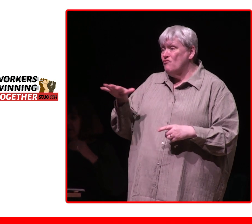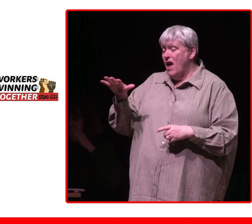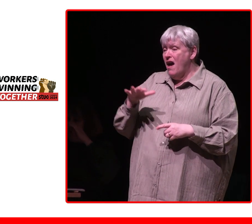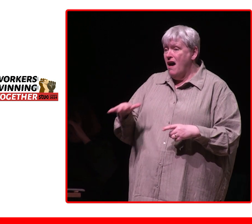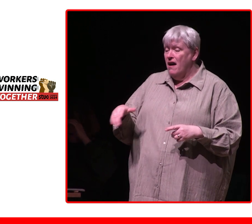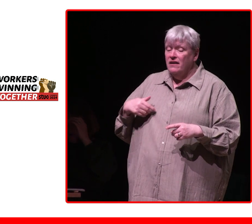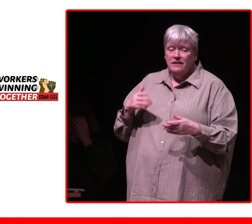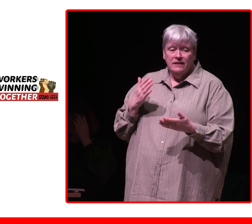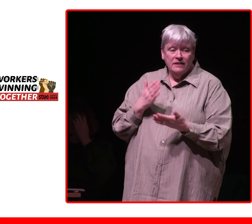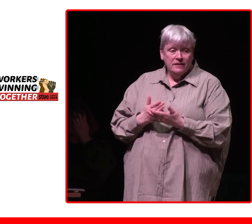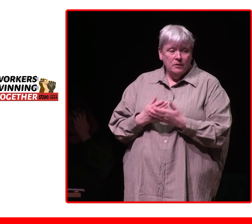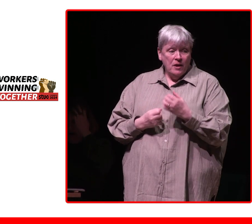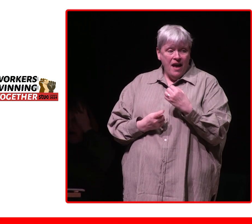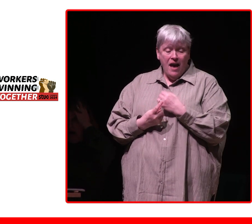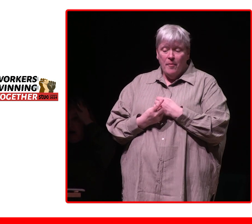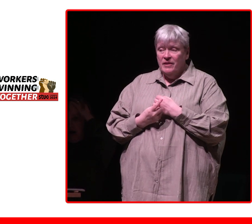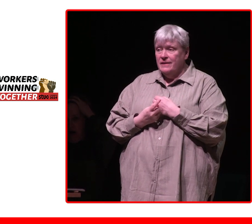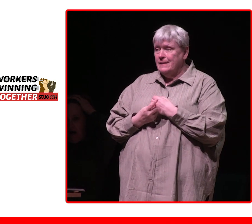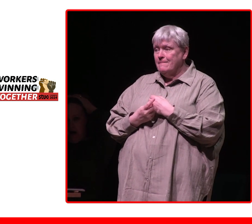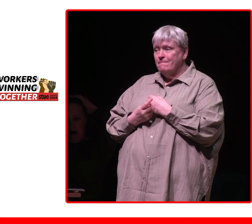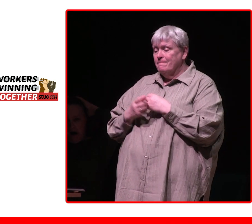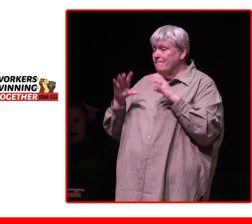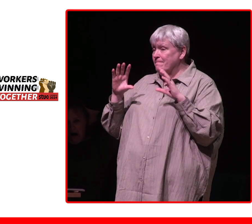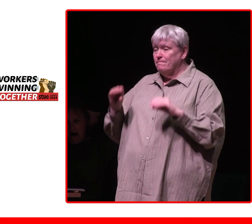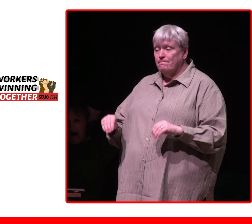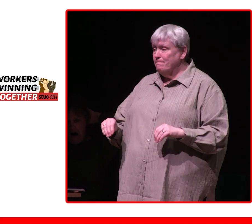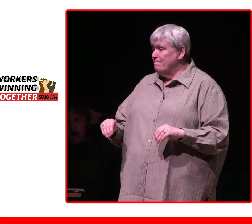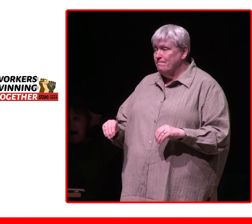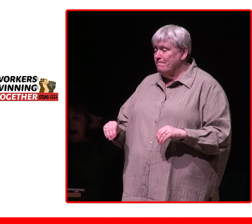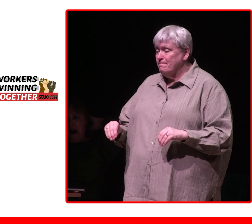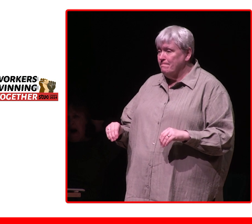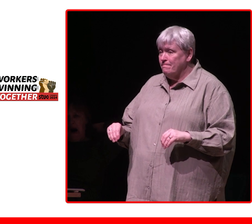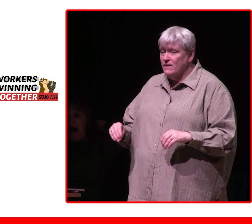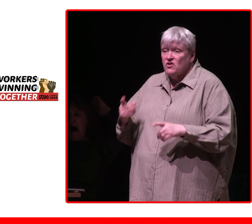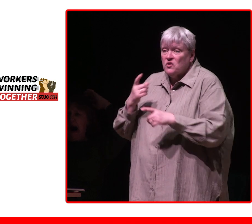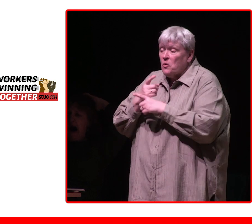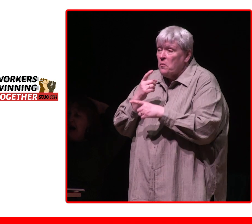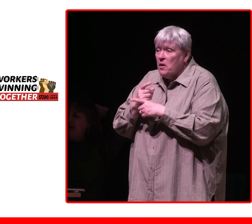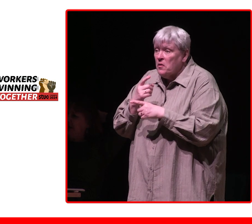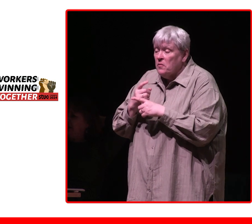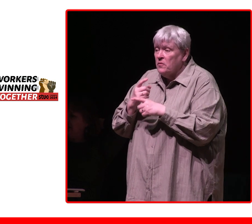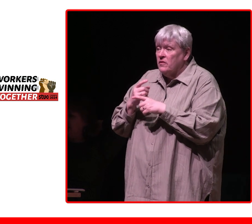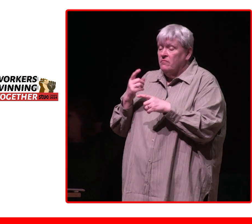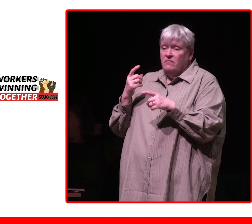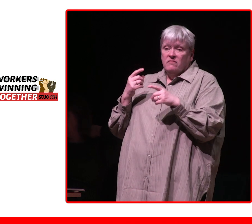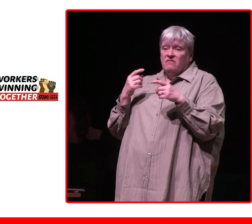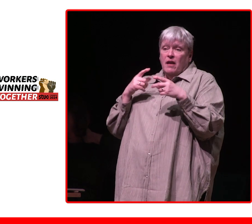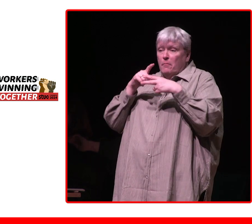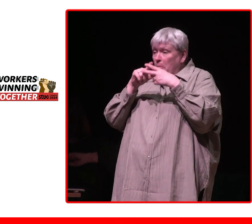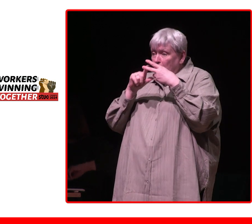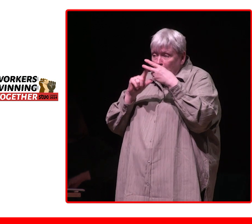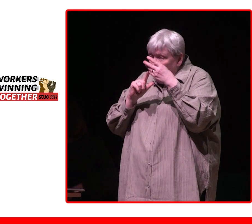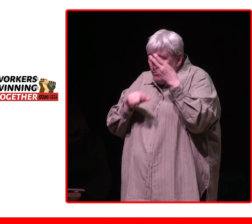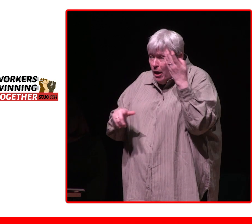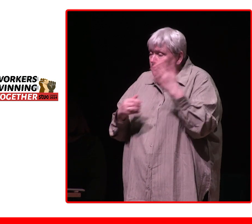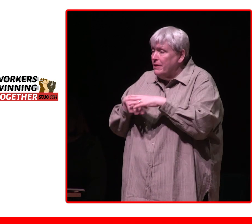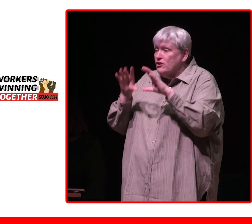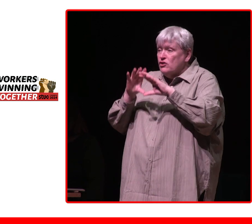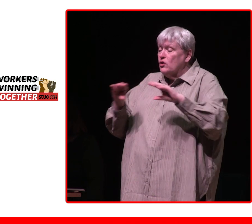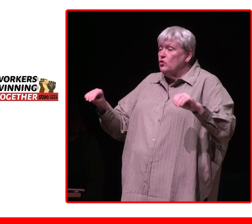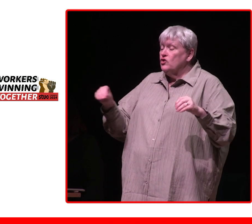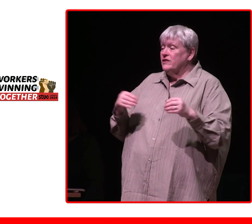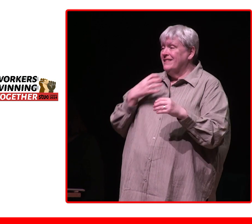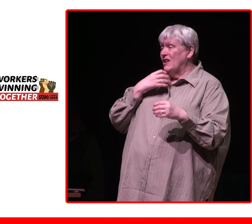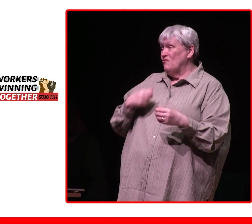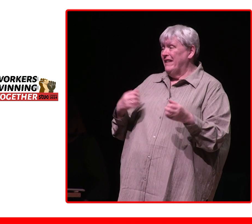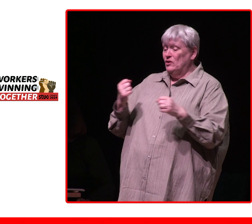And when that happens, then that's the end. There's no, we could talk about one-state solutions, two-state solutions. The Israeli plays that game